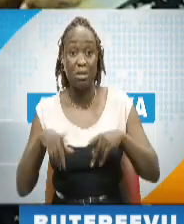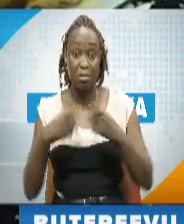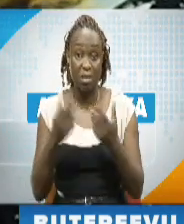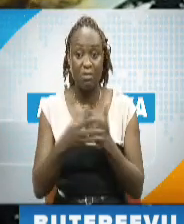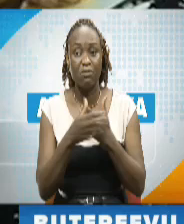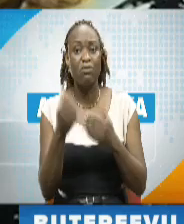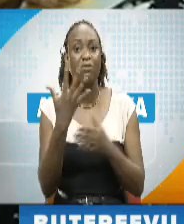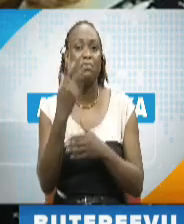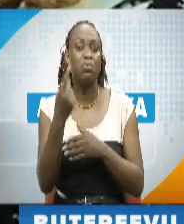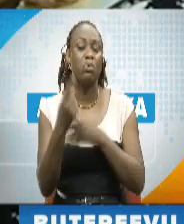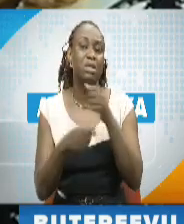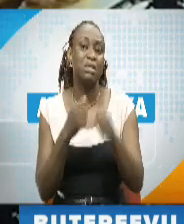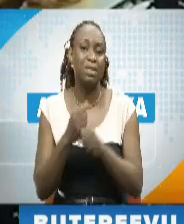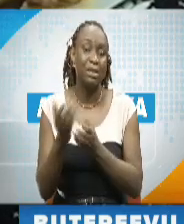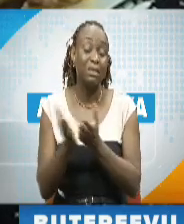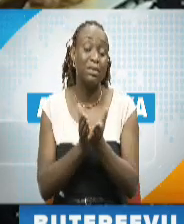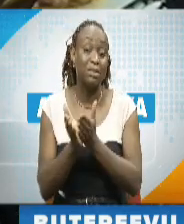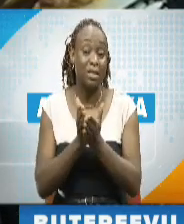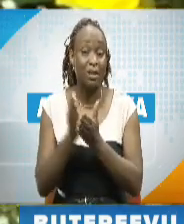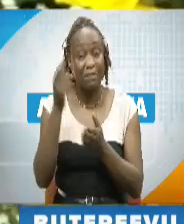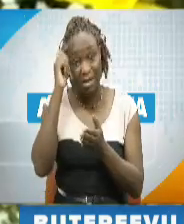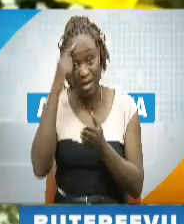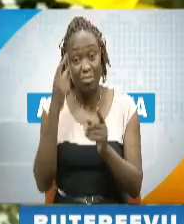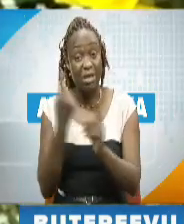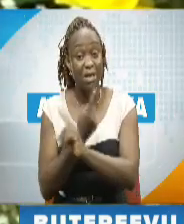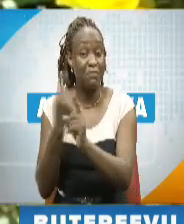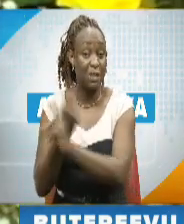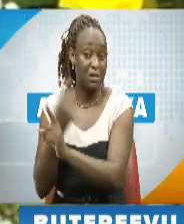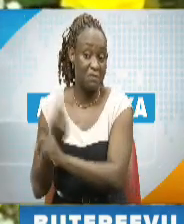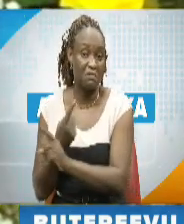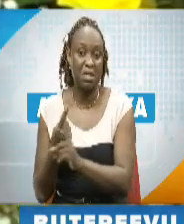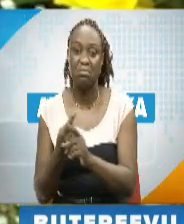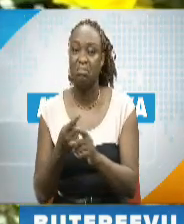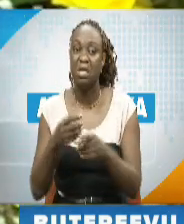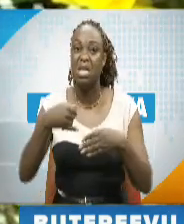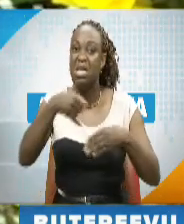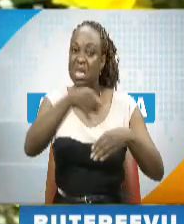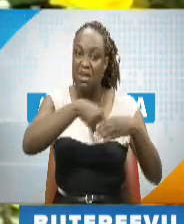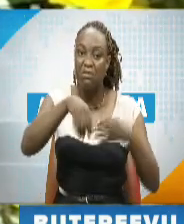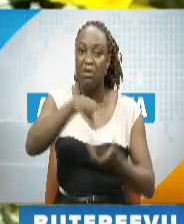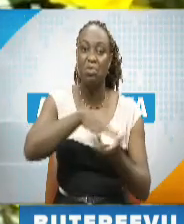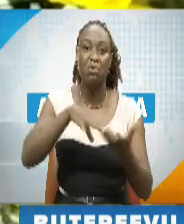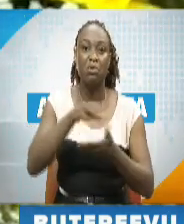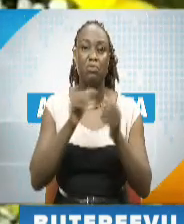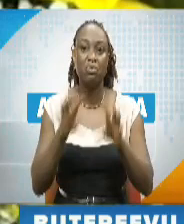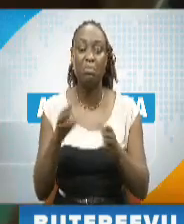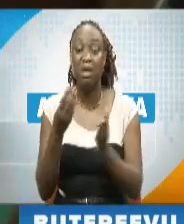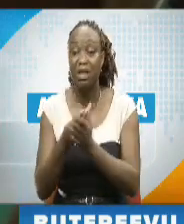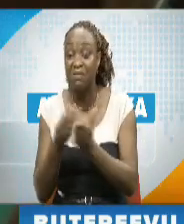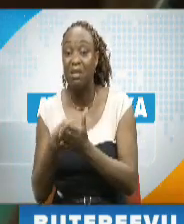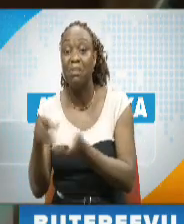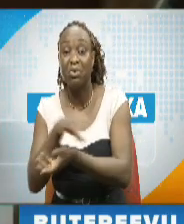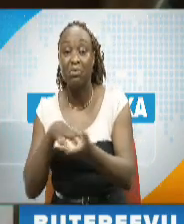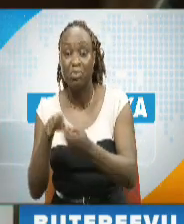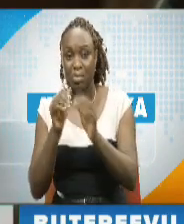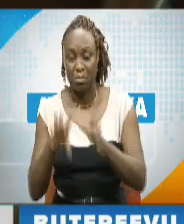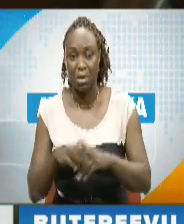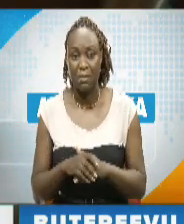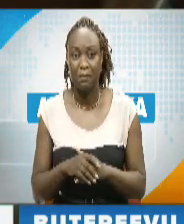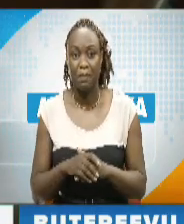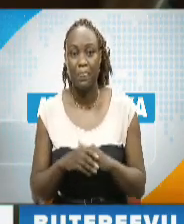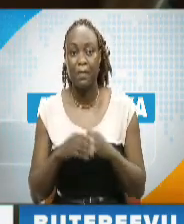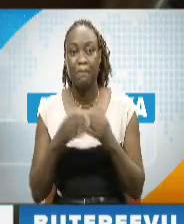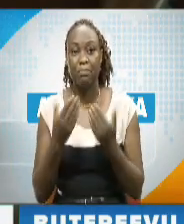ataano ogumu gy'aweereza ng'ali mu gavumenti ez'enjawulo talabikirangako muvulugu yenna naddala ku nsimbi za gavumenti. Minister of